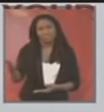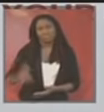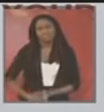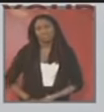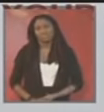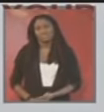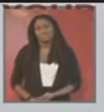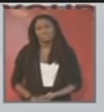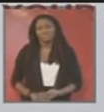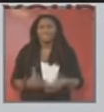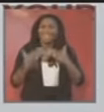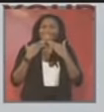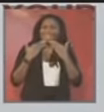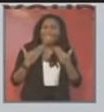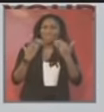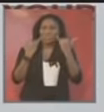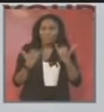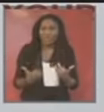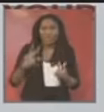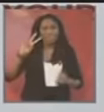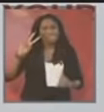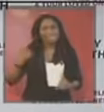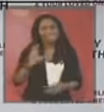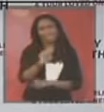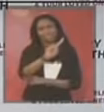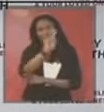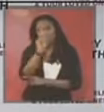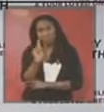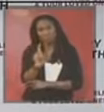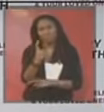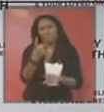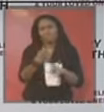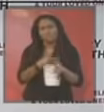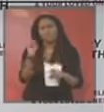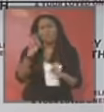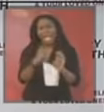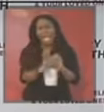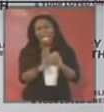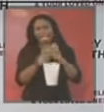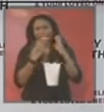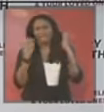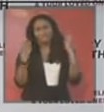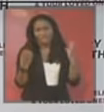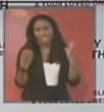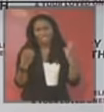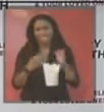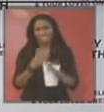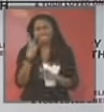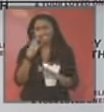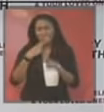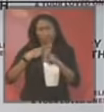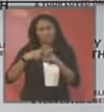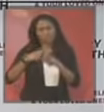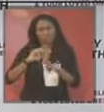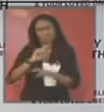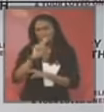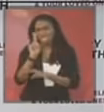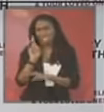Candice? Thank you. And we go now to Express newspaper for a maximum of 2 brief questions, please.